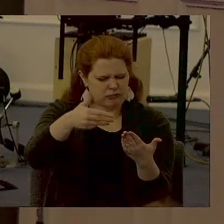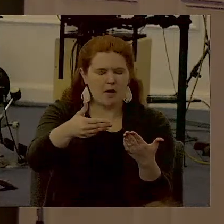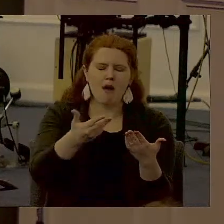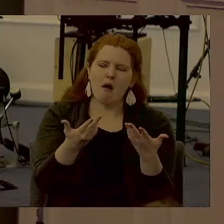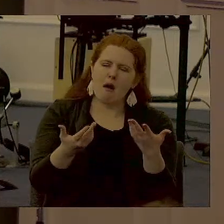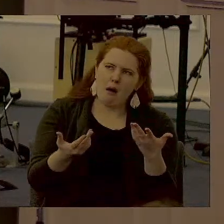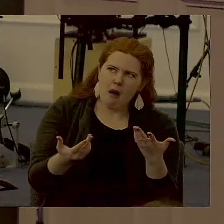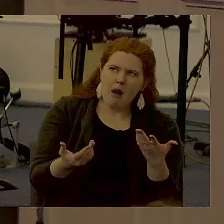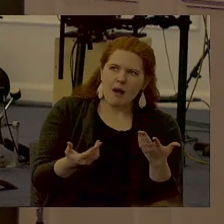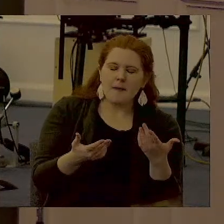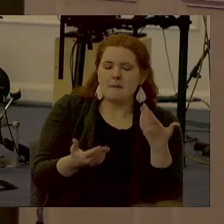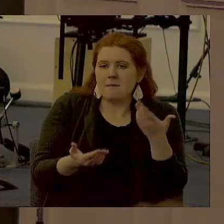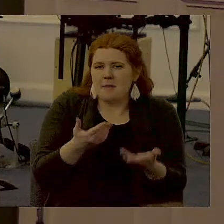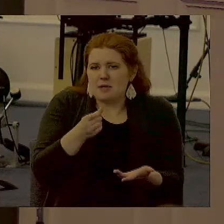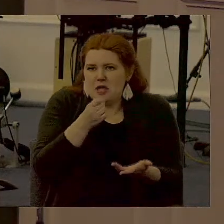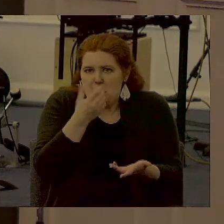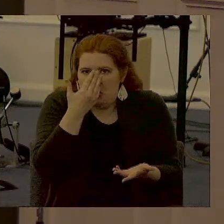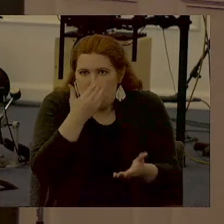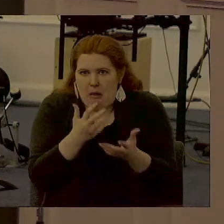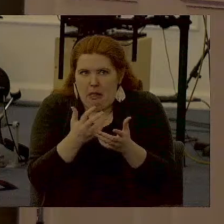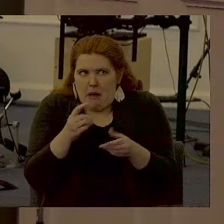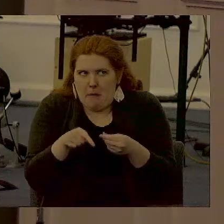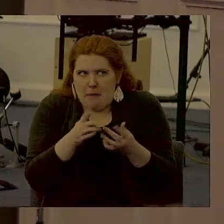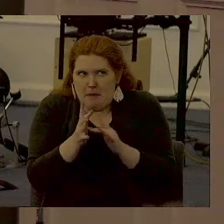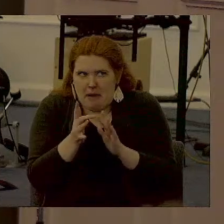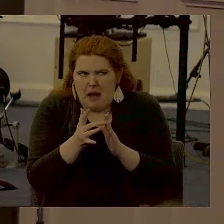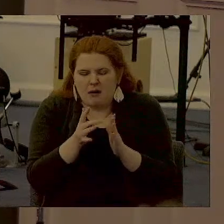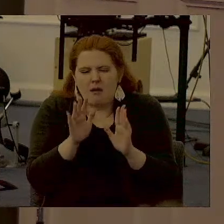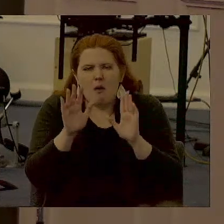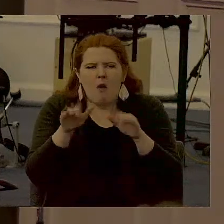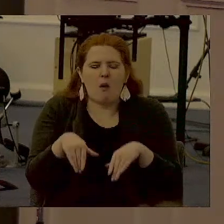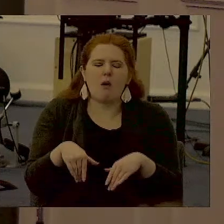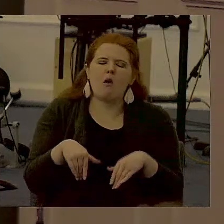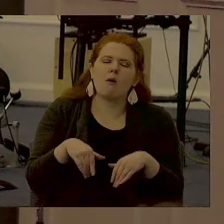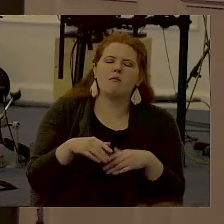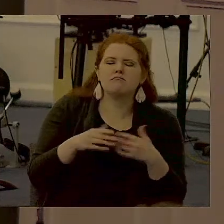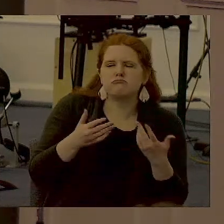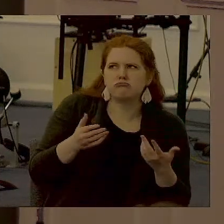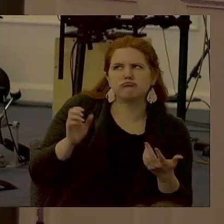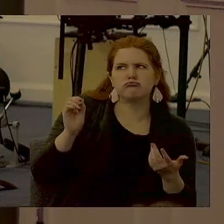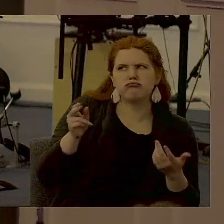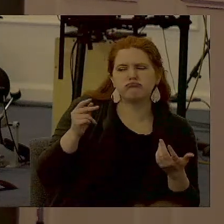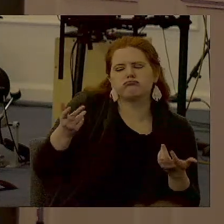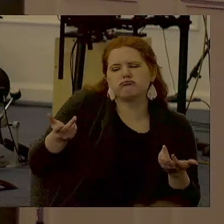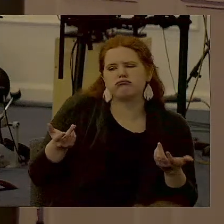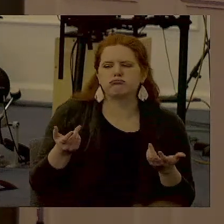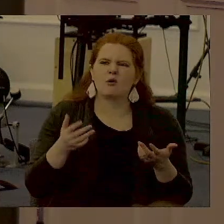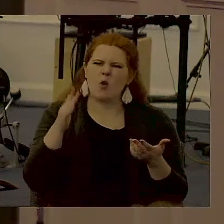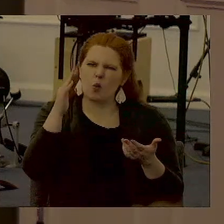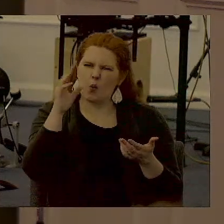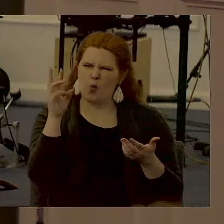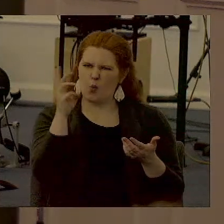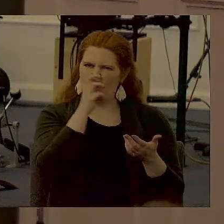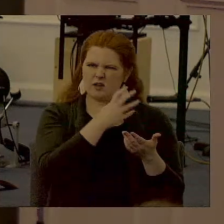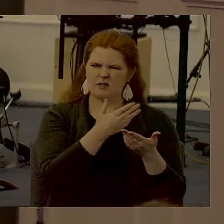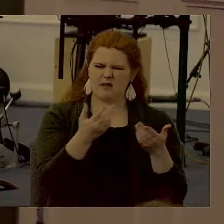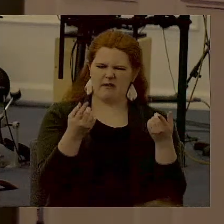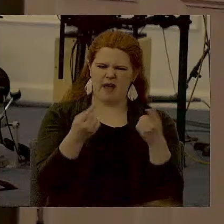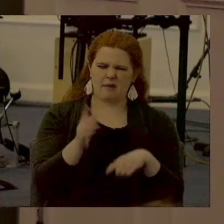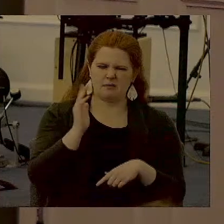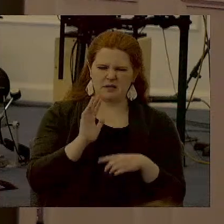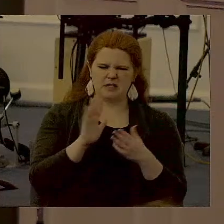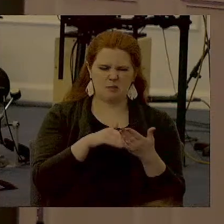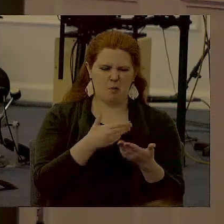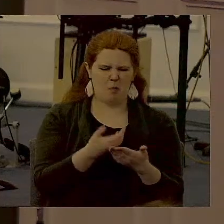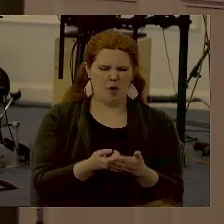you if you don't know that much about the Bible to just kind of go past and say, okay, there's a lot of weird stuff that happens at Jesus'